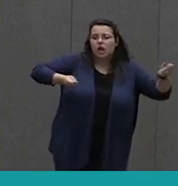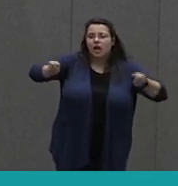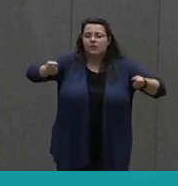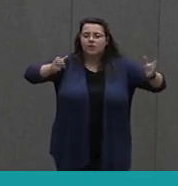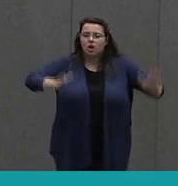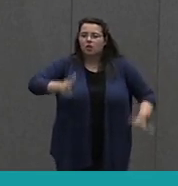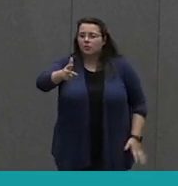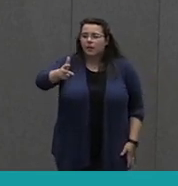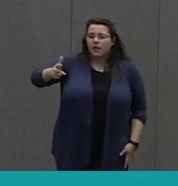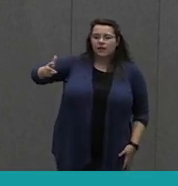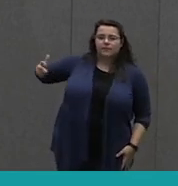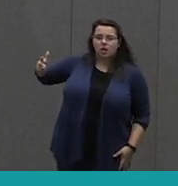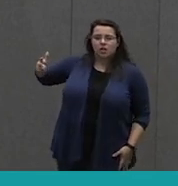Without me?